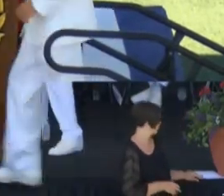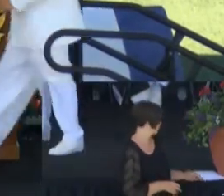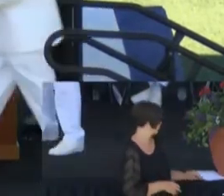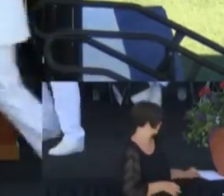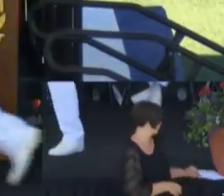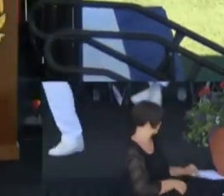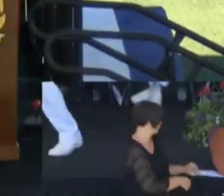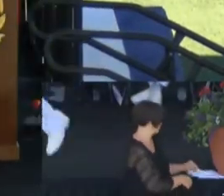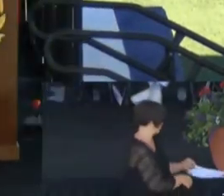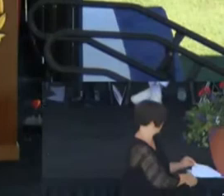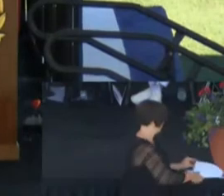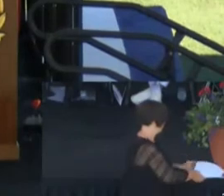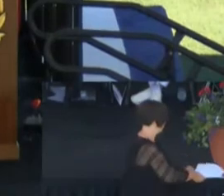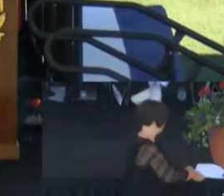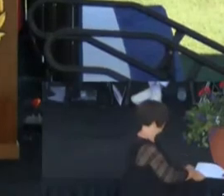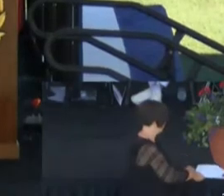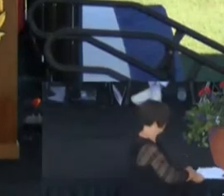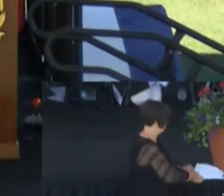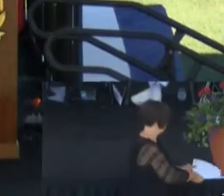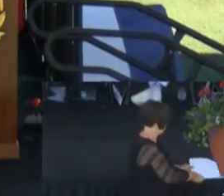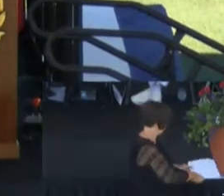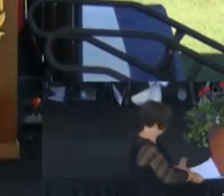Nicholas James Treon.